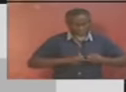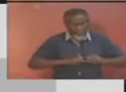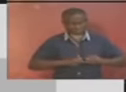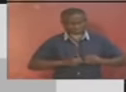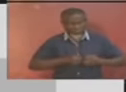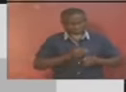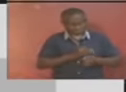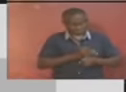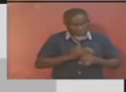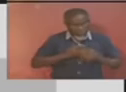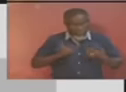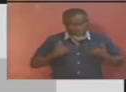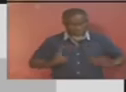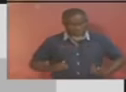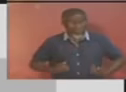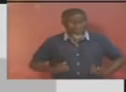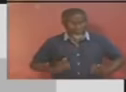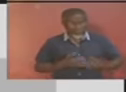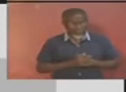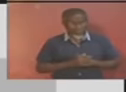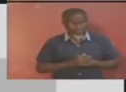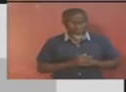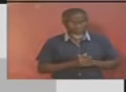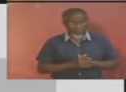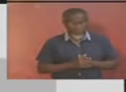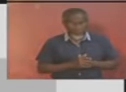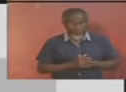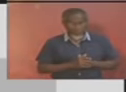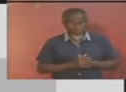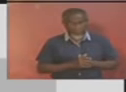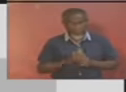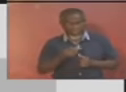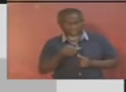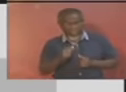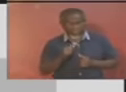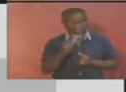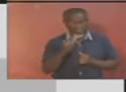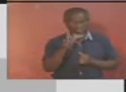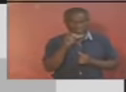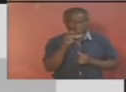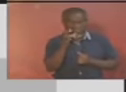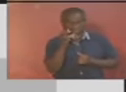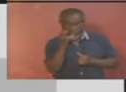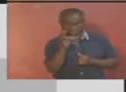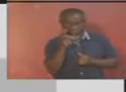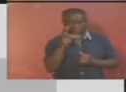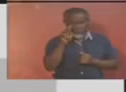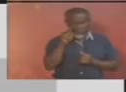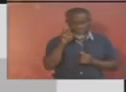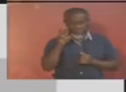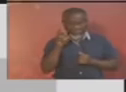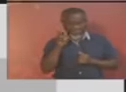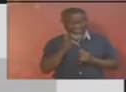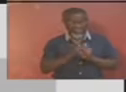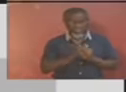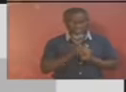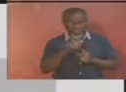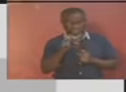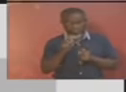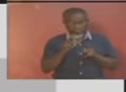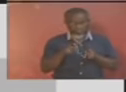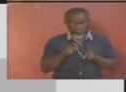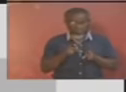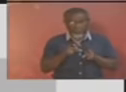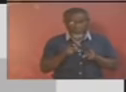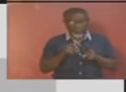Asthma, 17.6%. Other, 17.6%. And we have pregnant patients, not that it is a comorbid state, but it is a